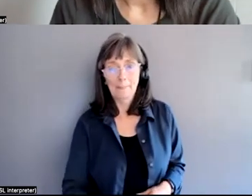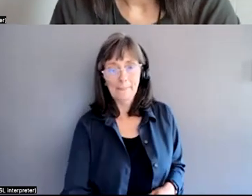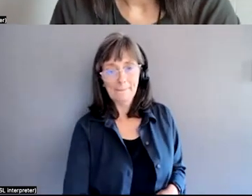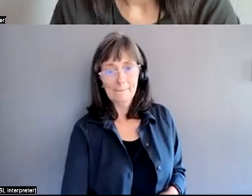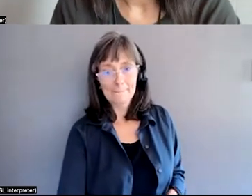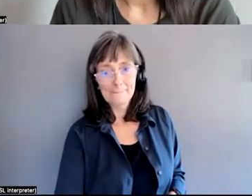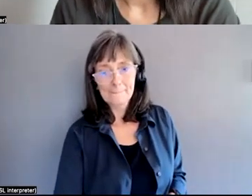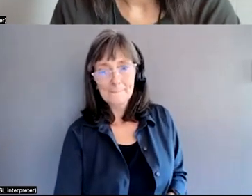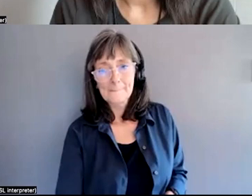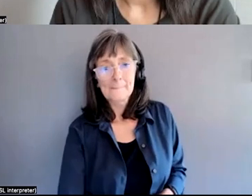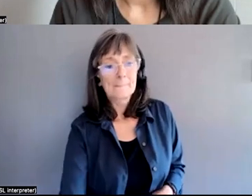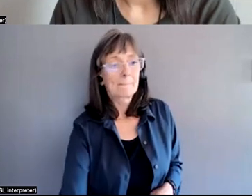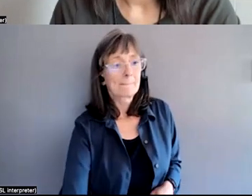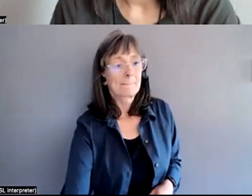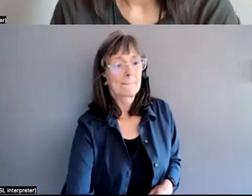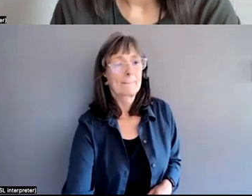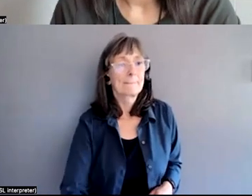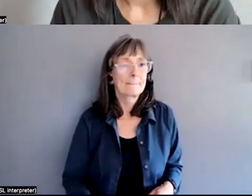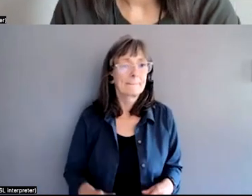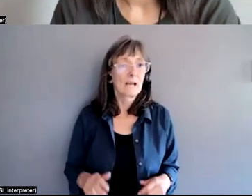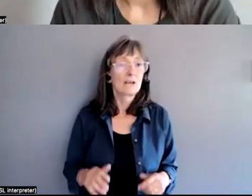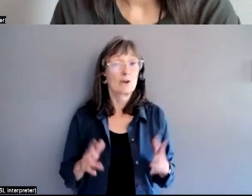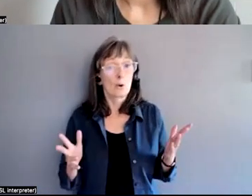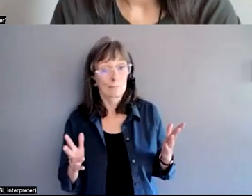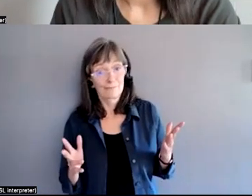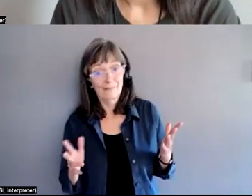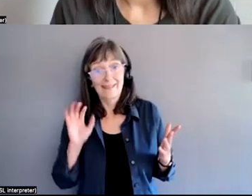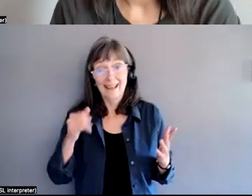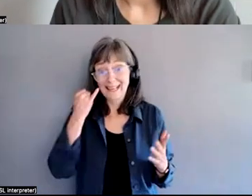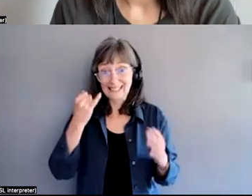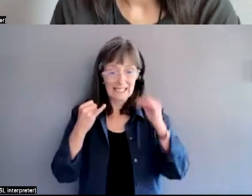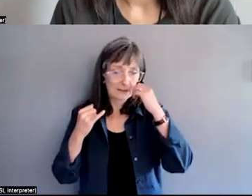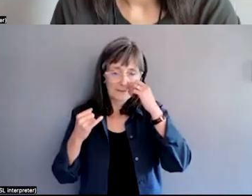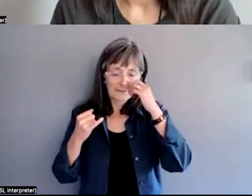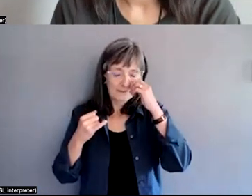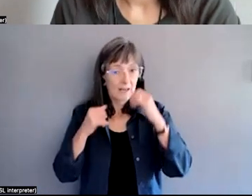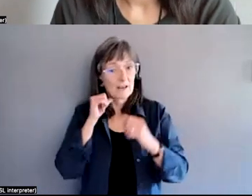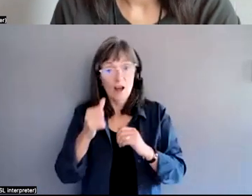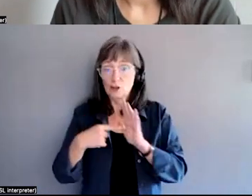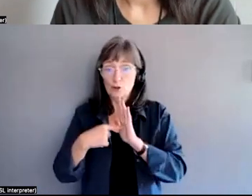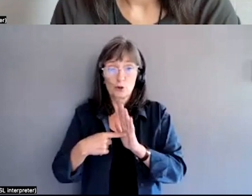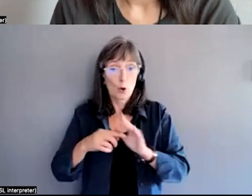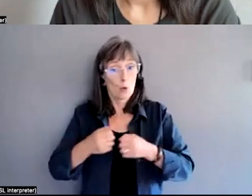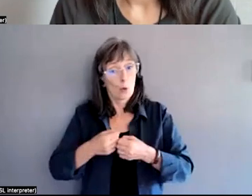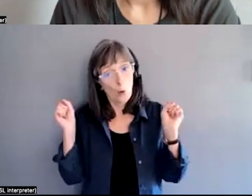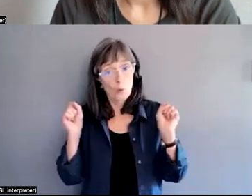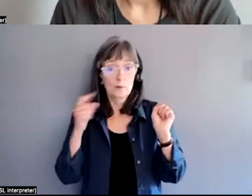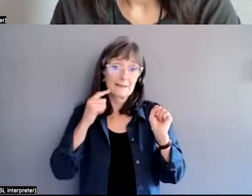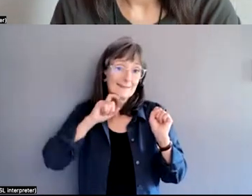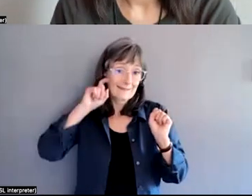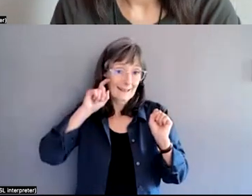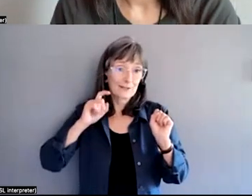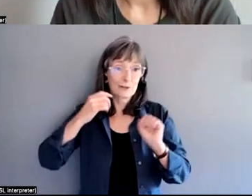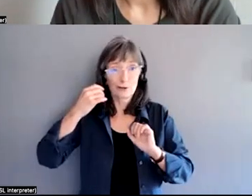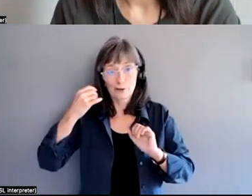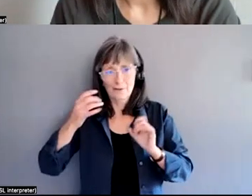The idea of not showing sexually explicit stuff on a cover is, you know, and not showing graphic